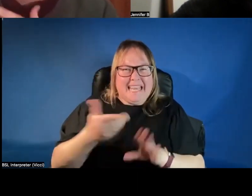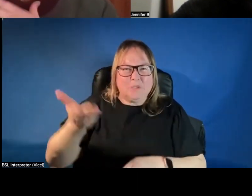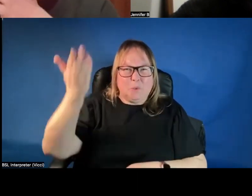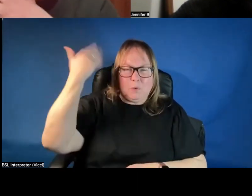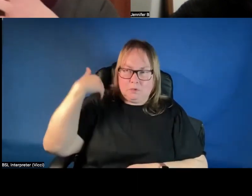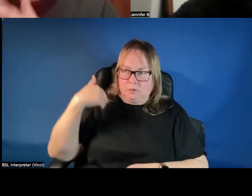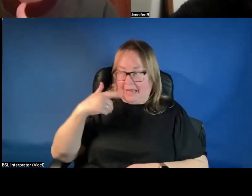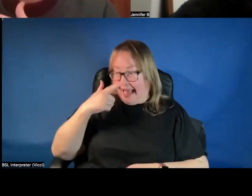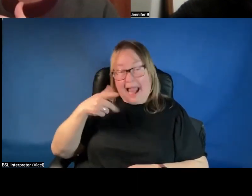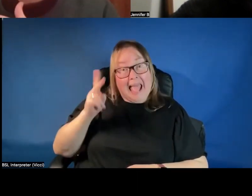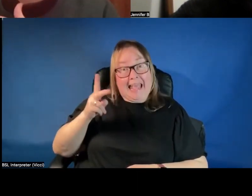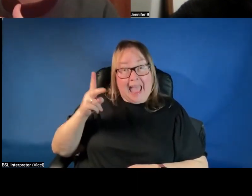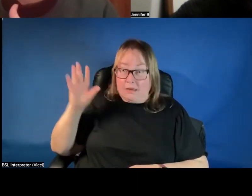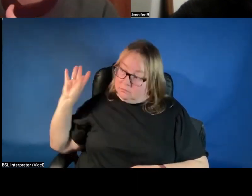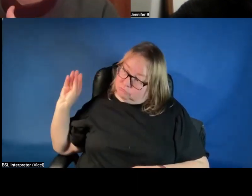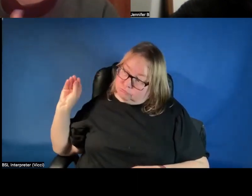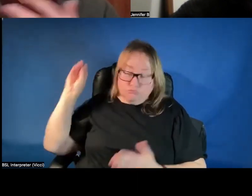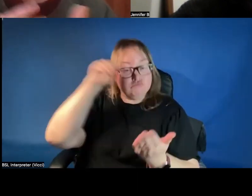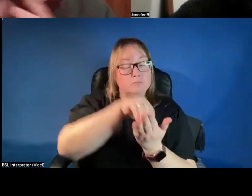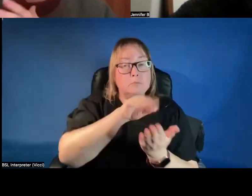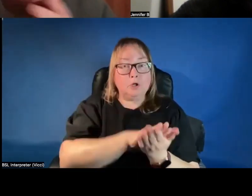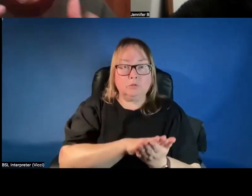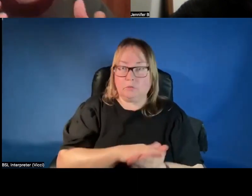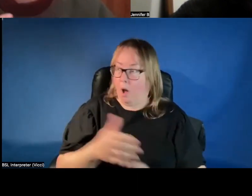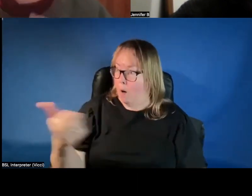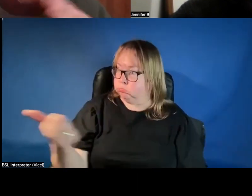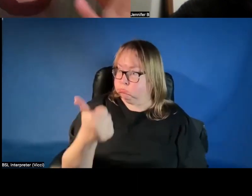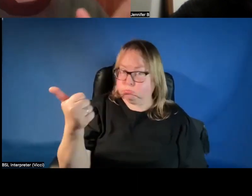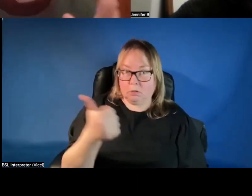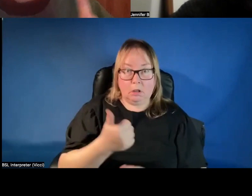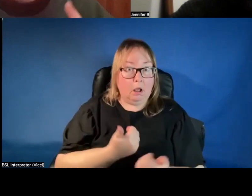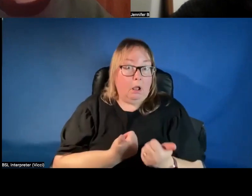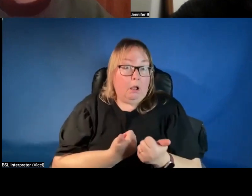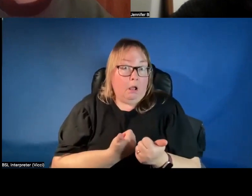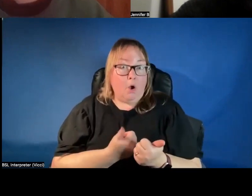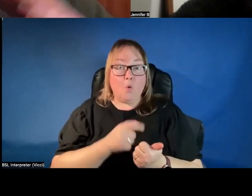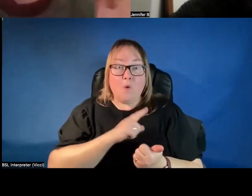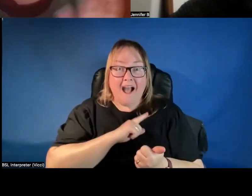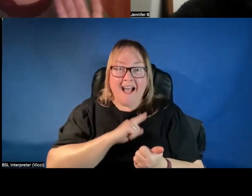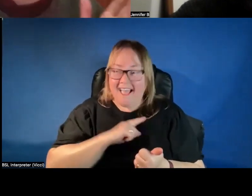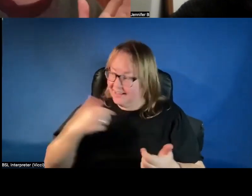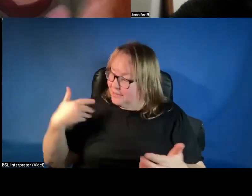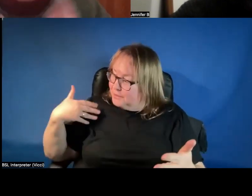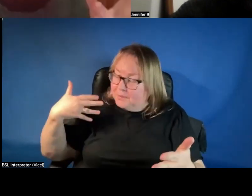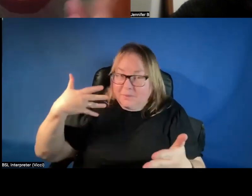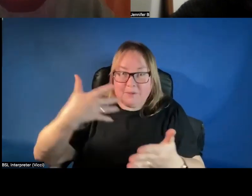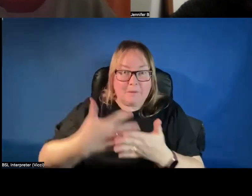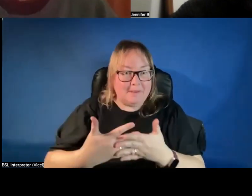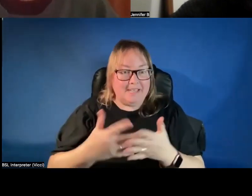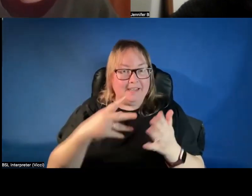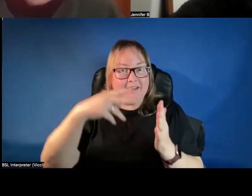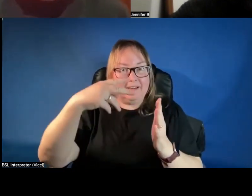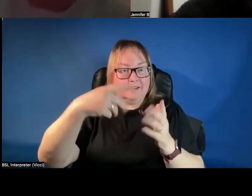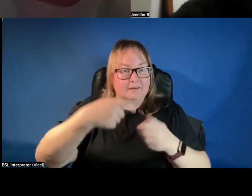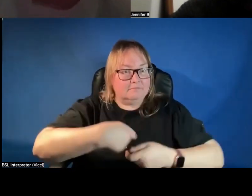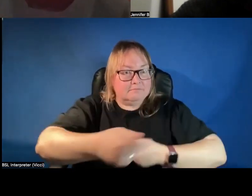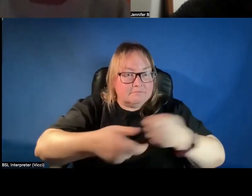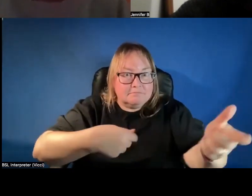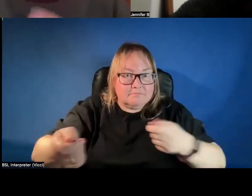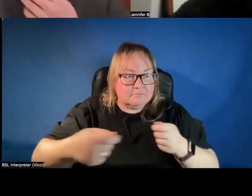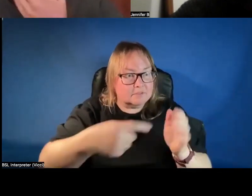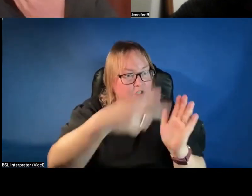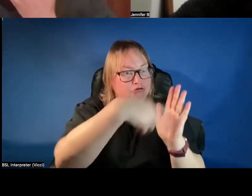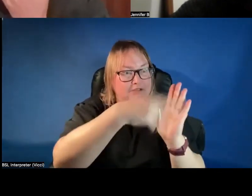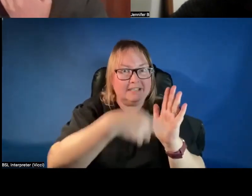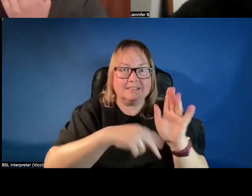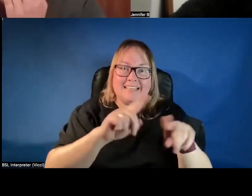word, other material in different spaces to find different audiences and create new things. I